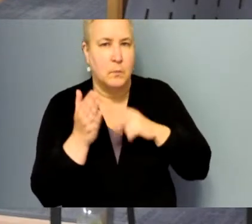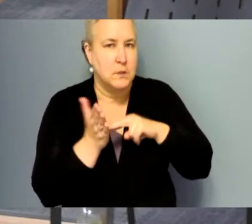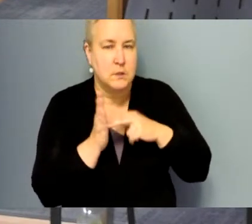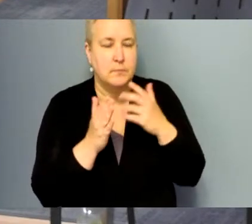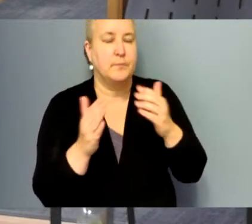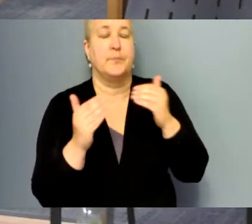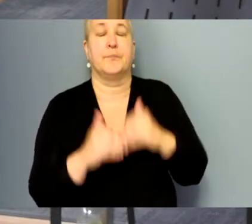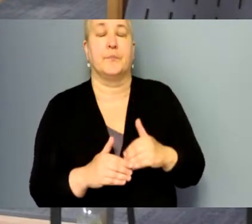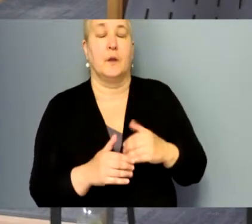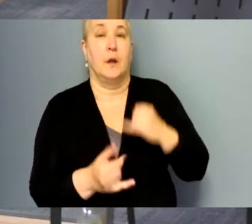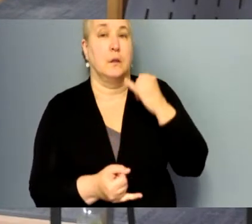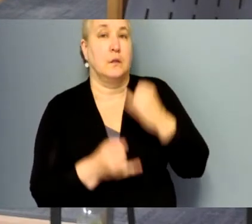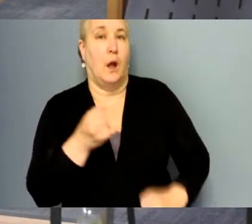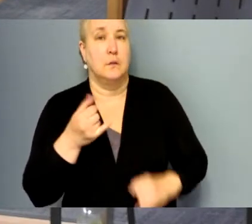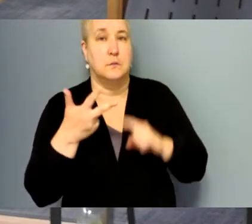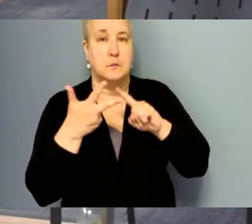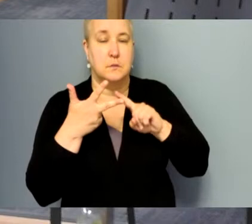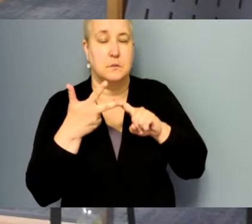then finally,